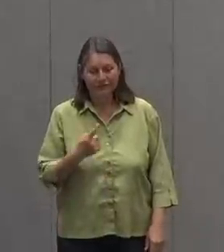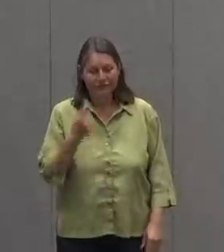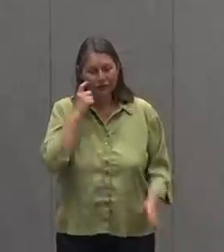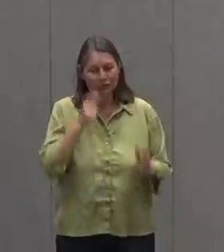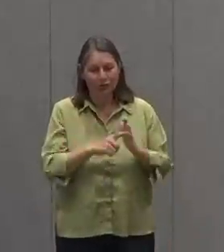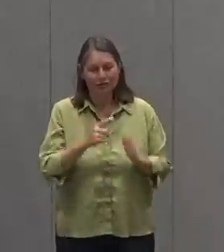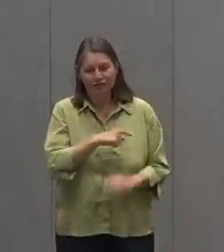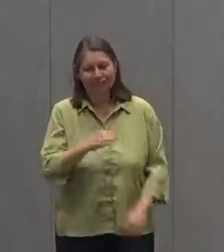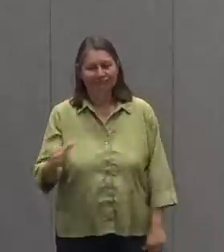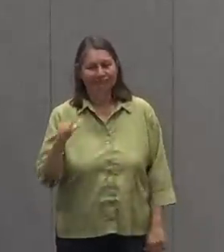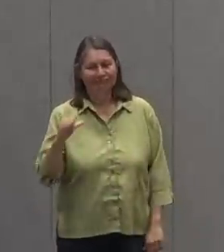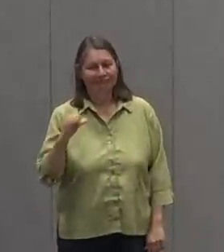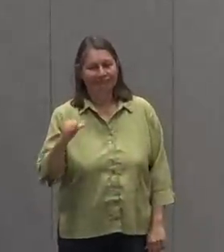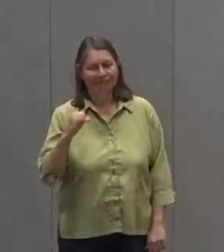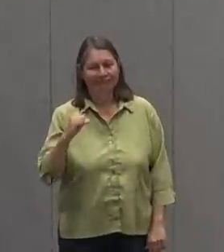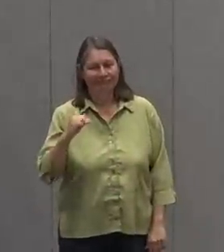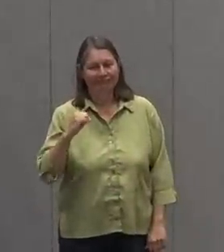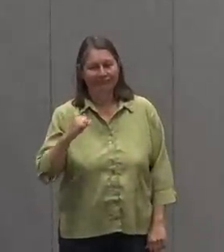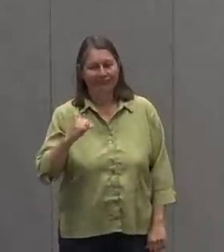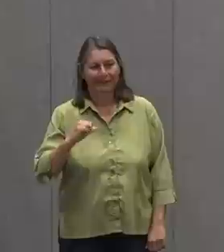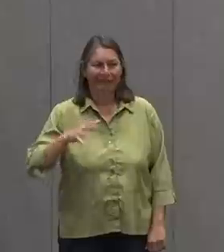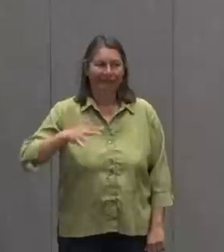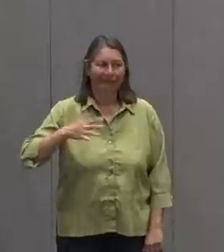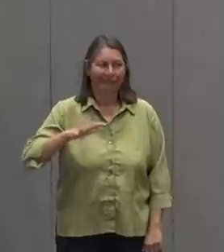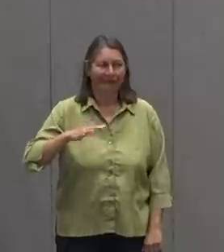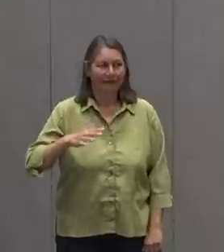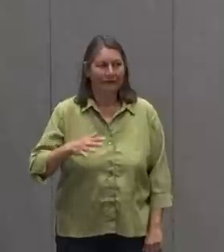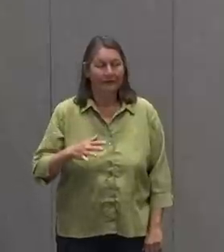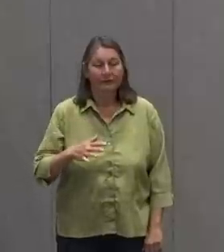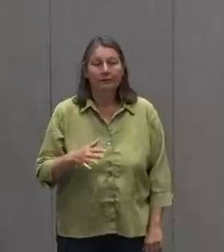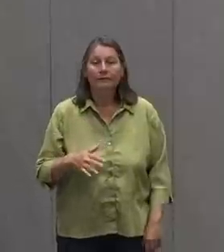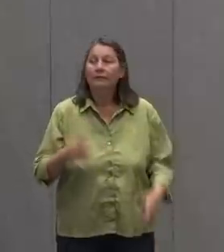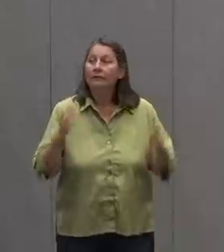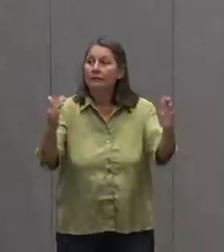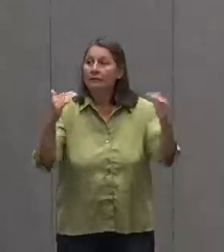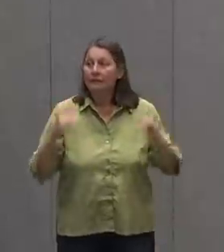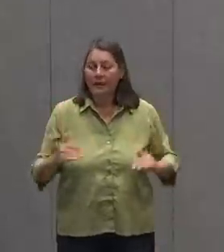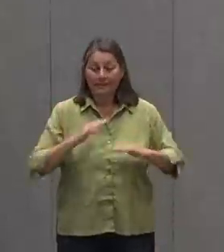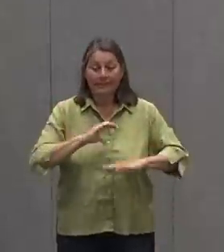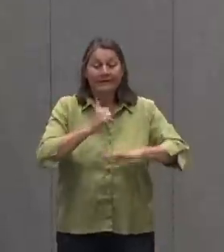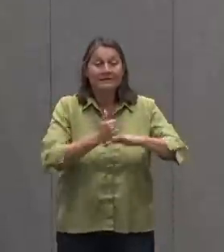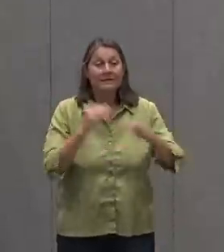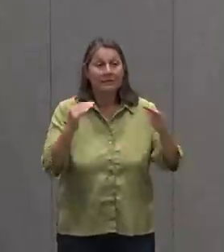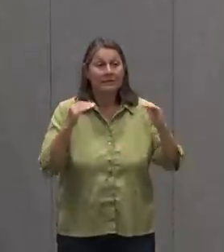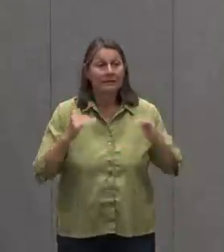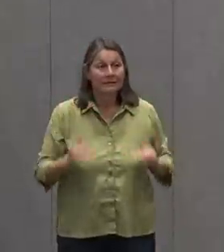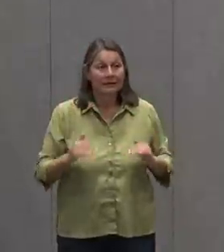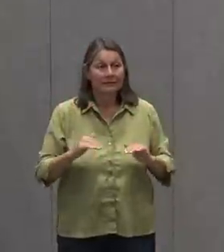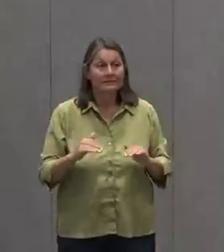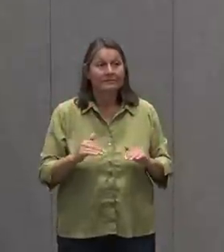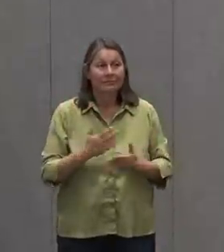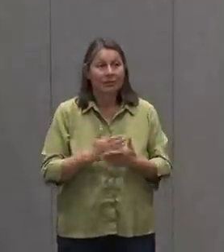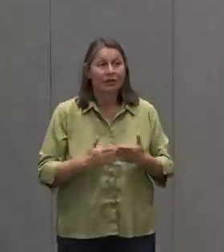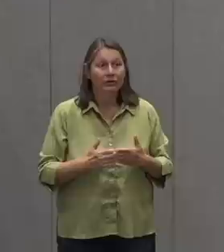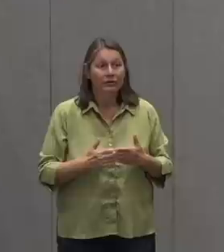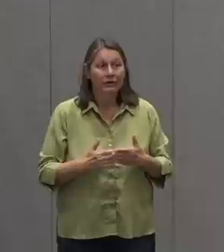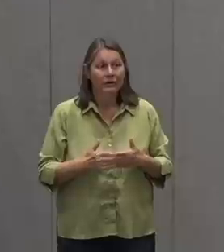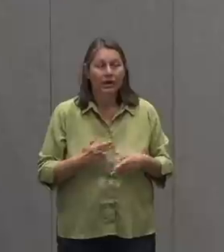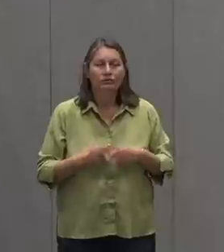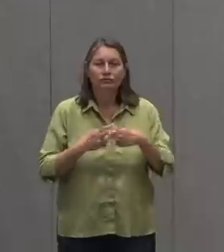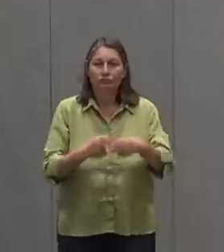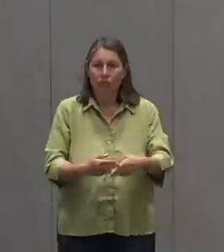me? All right. So I'm going to get set up for this next part that we're going to do, and it is